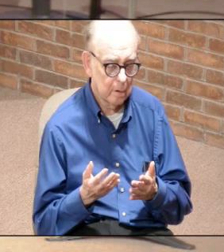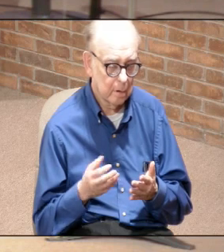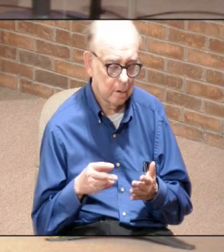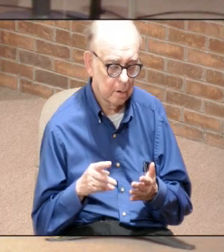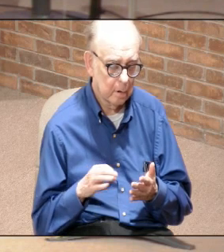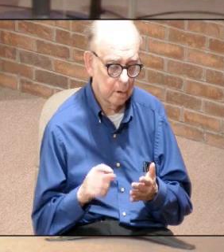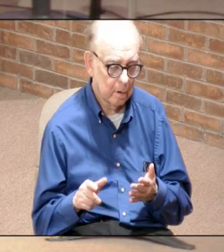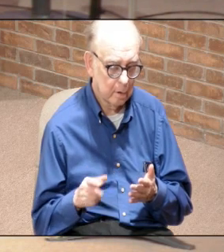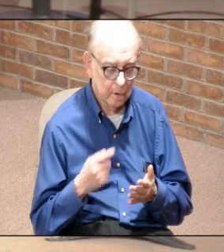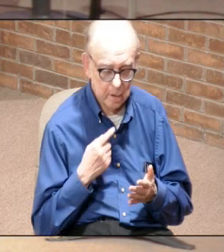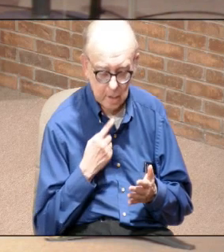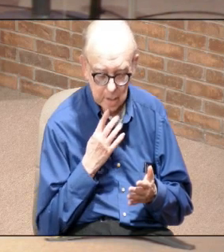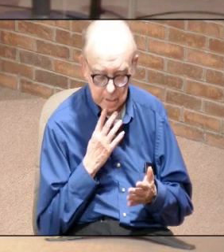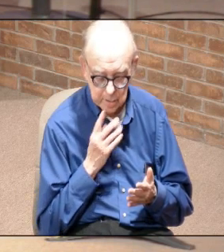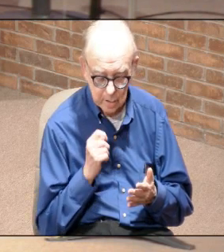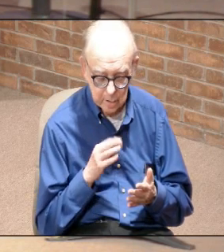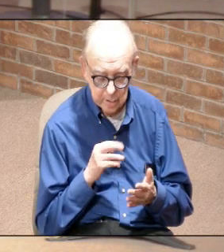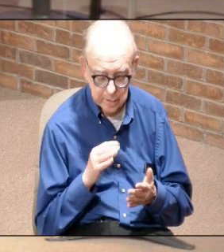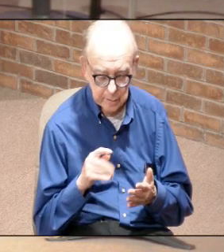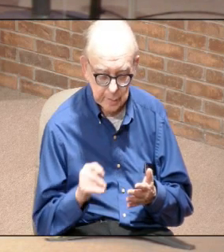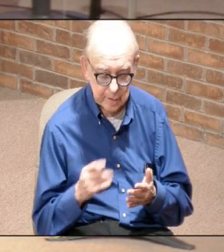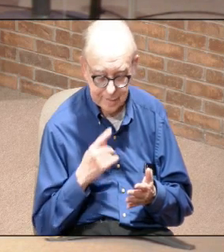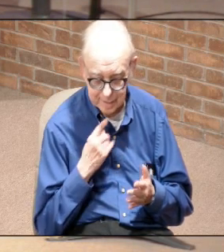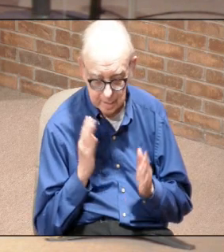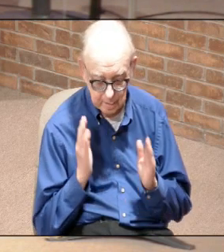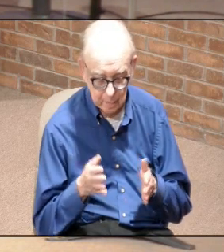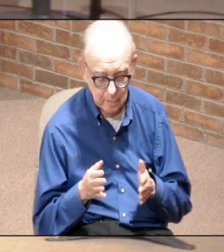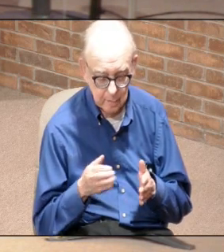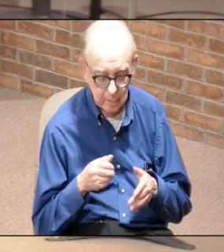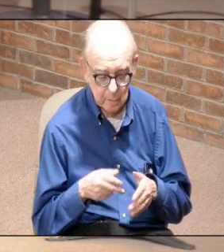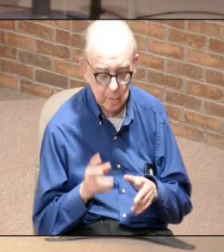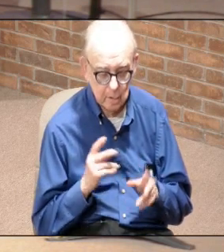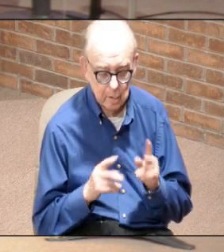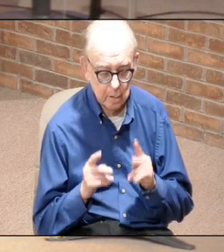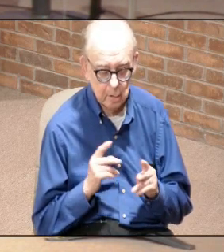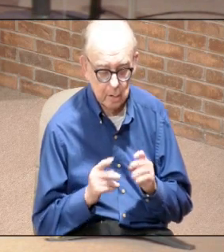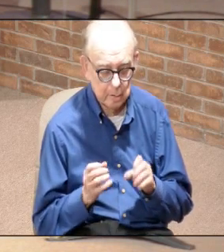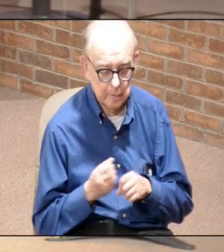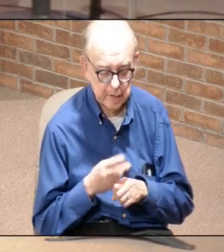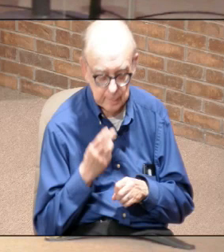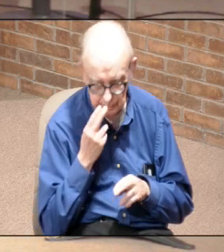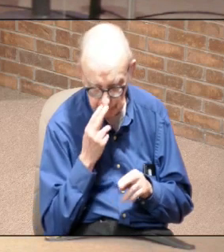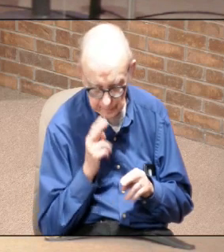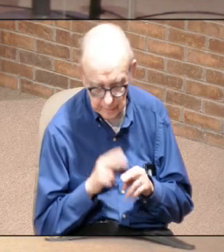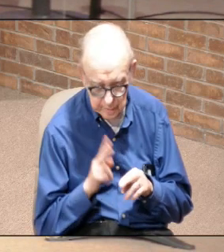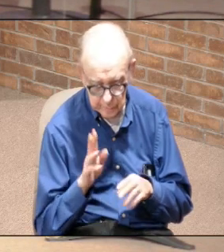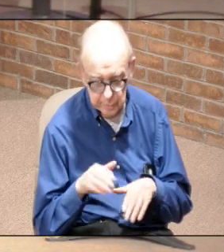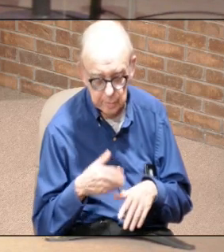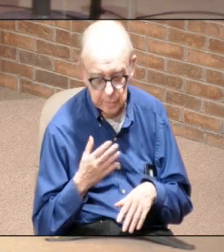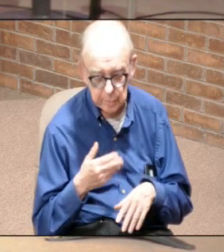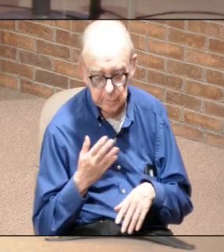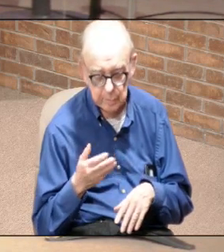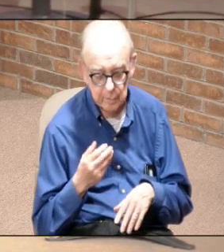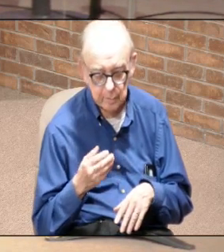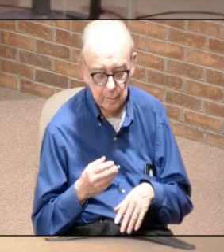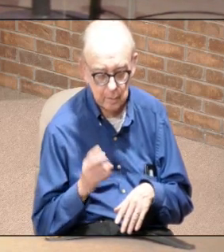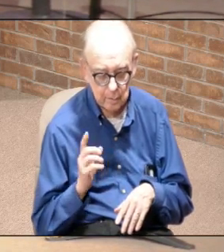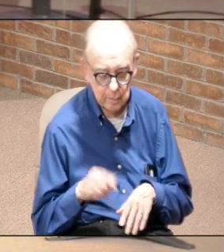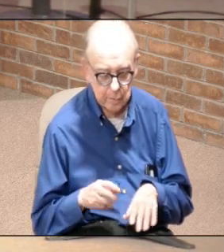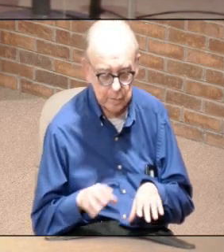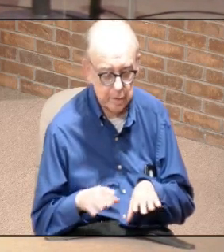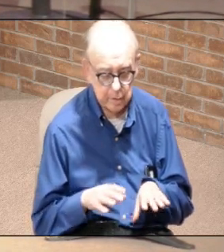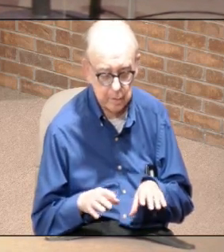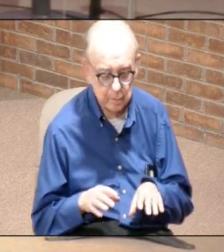Paul was talking to Timothy and he says, listen, don't let people make fun of your youth. What you need to